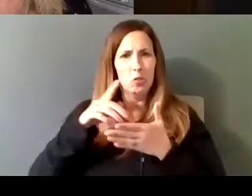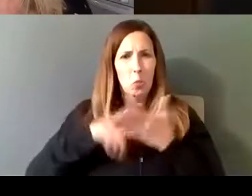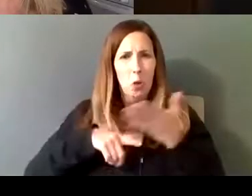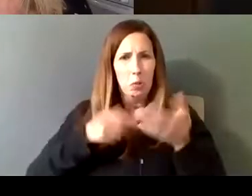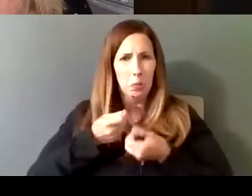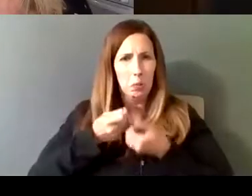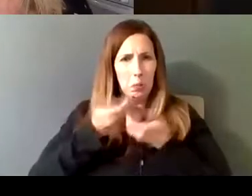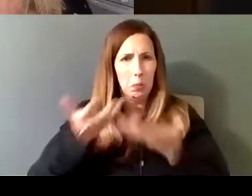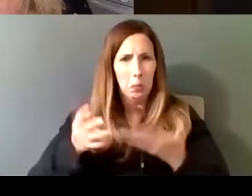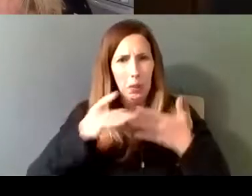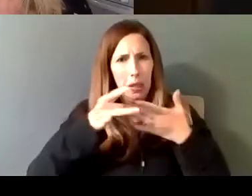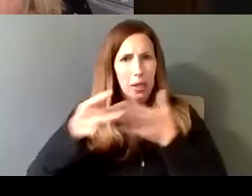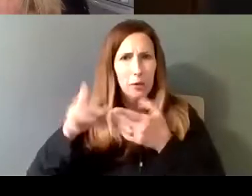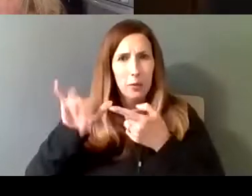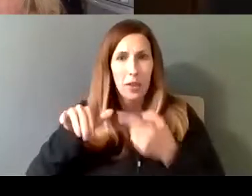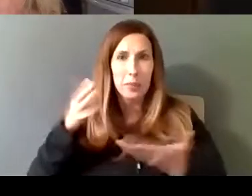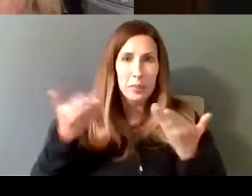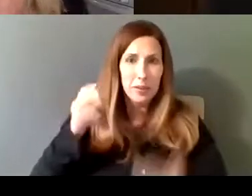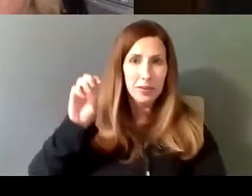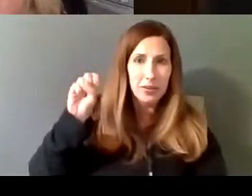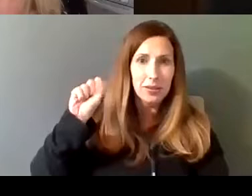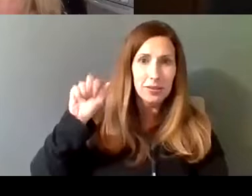this may be one for you specifically.